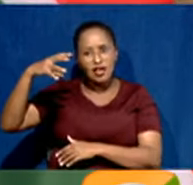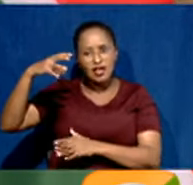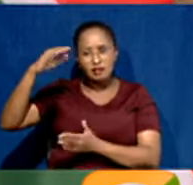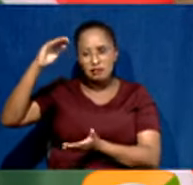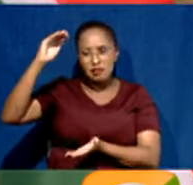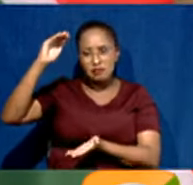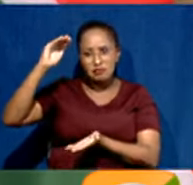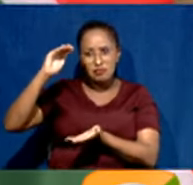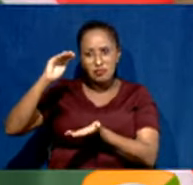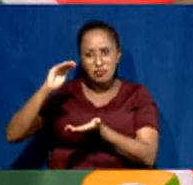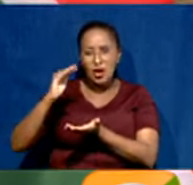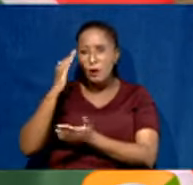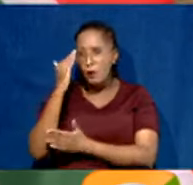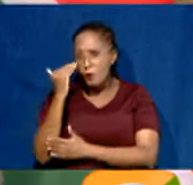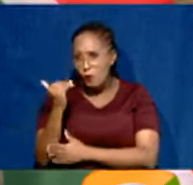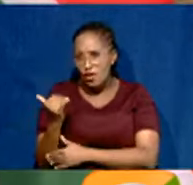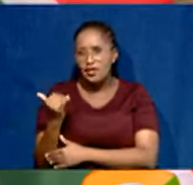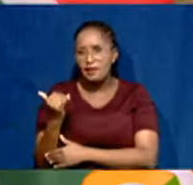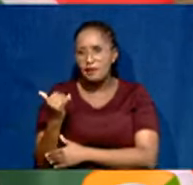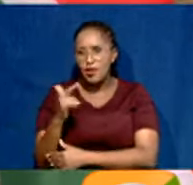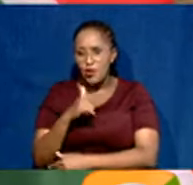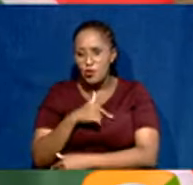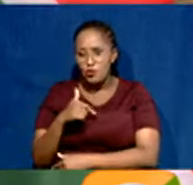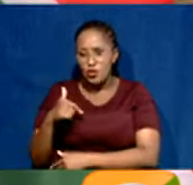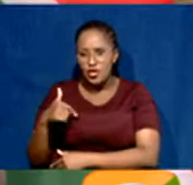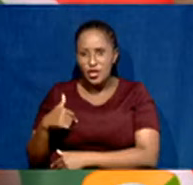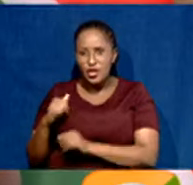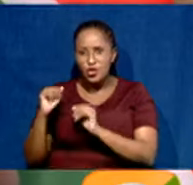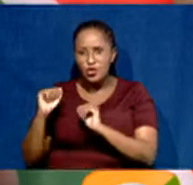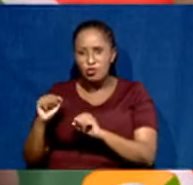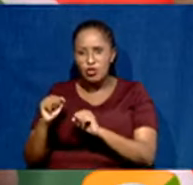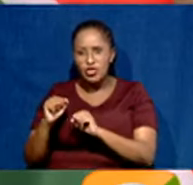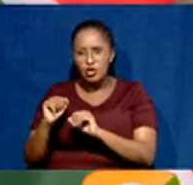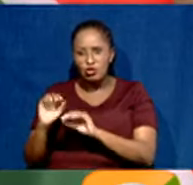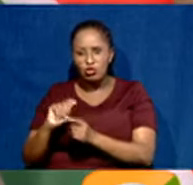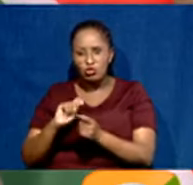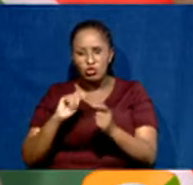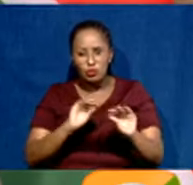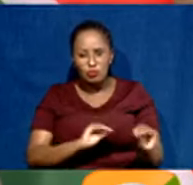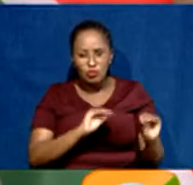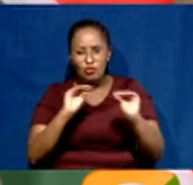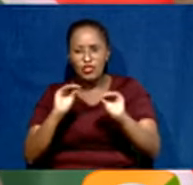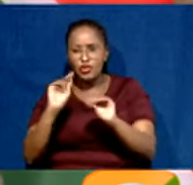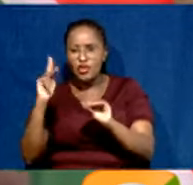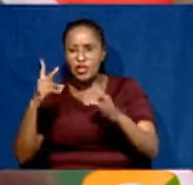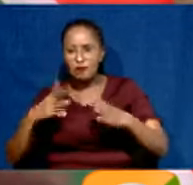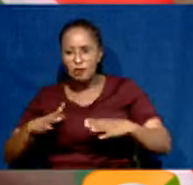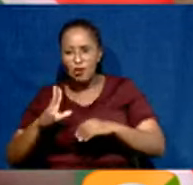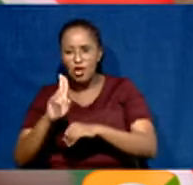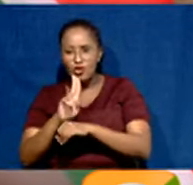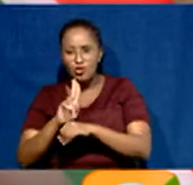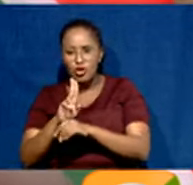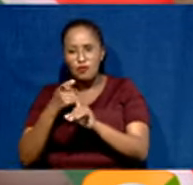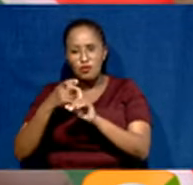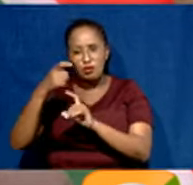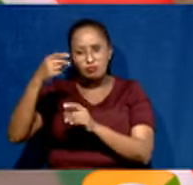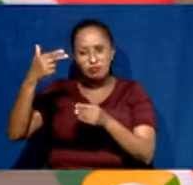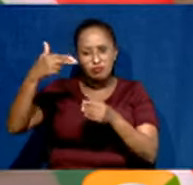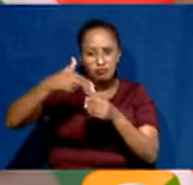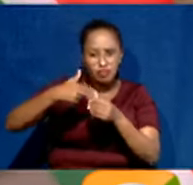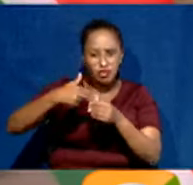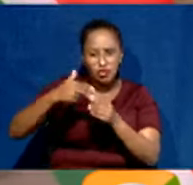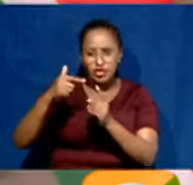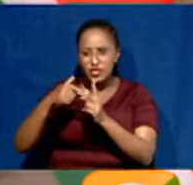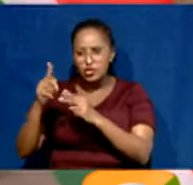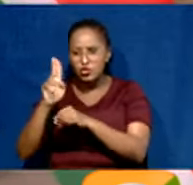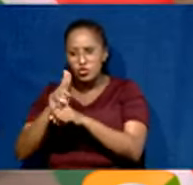down. Why? Because we have moved the number of Kenyans on electricity from